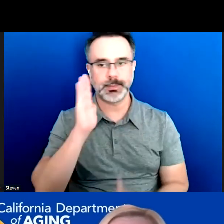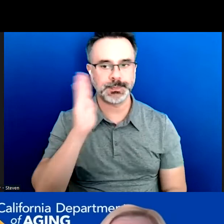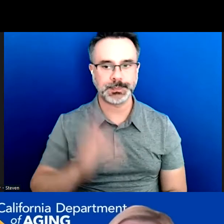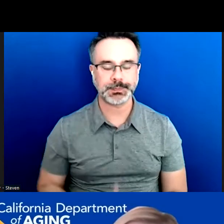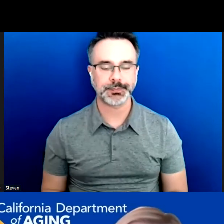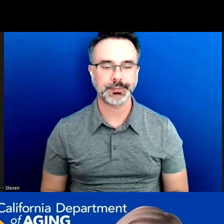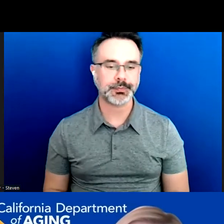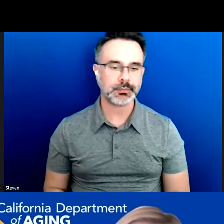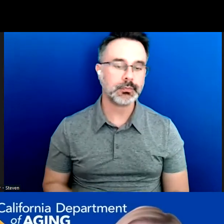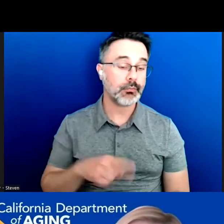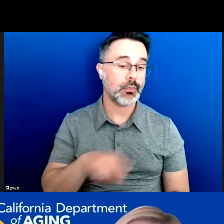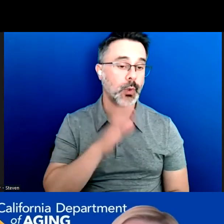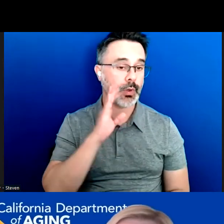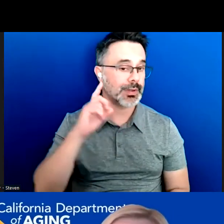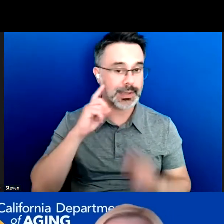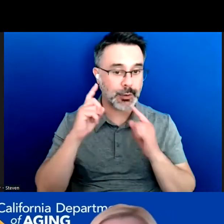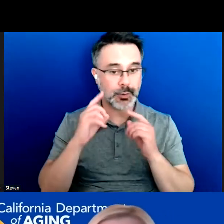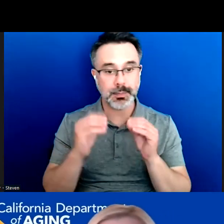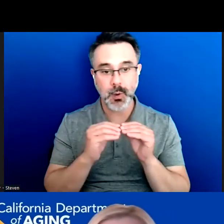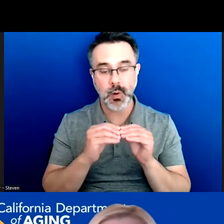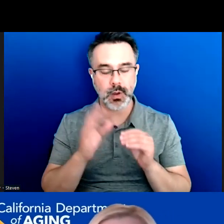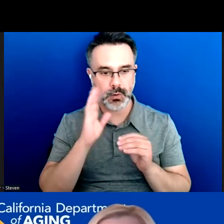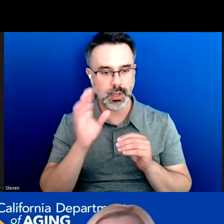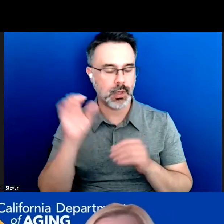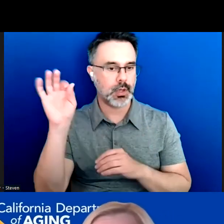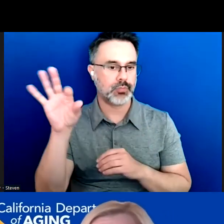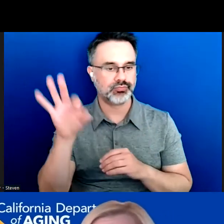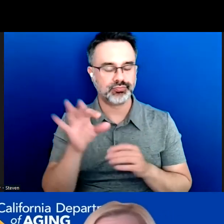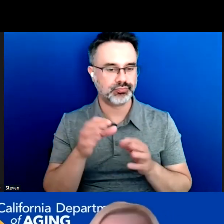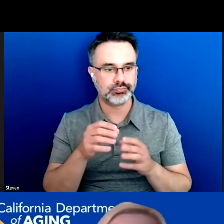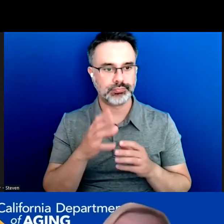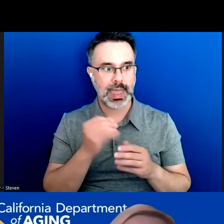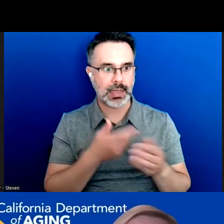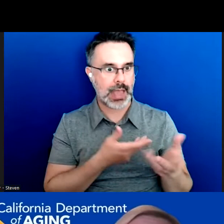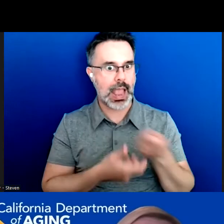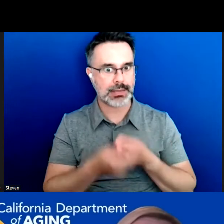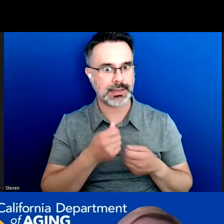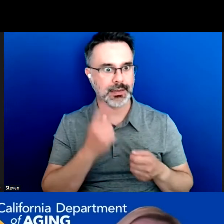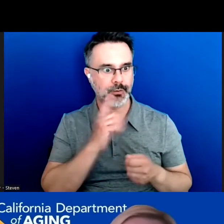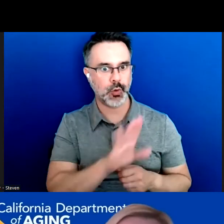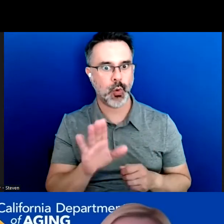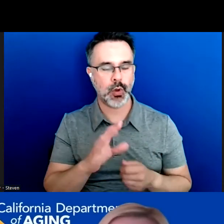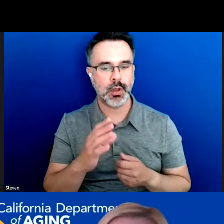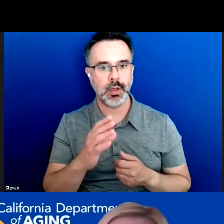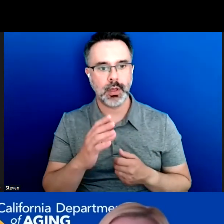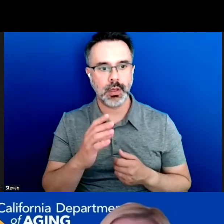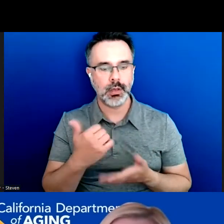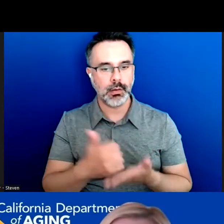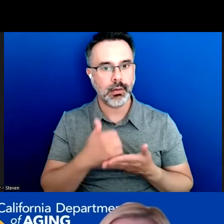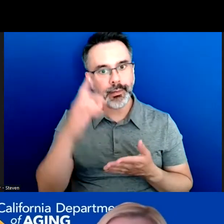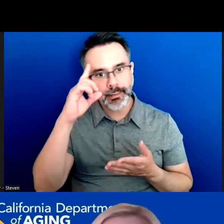And you'll be hearing more about that too. And we will be soliciting your input on how best to do that, whether we do it